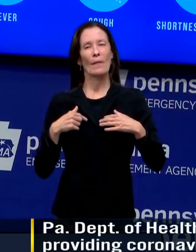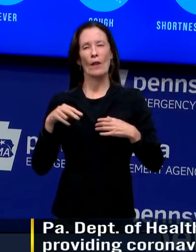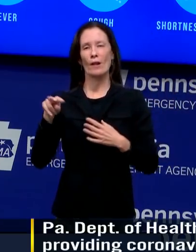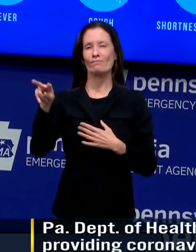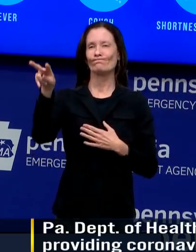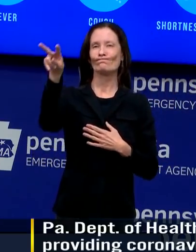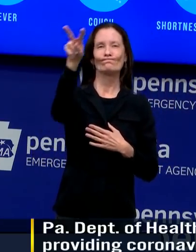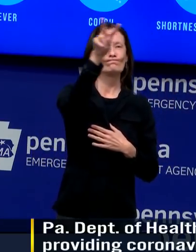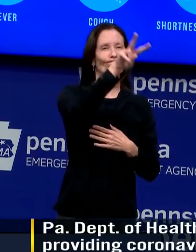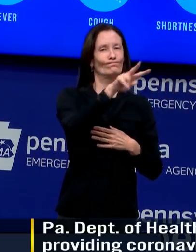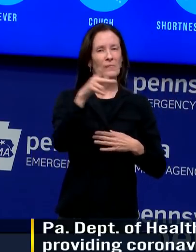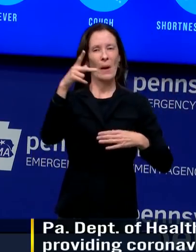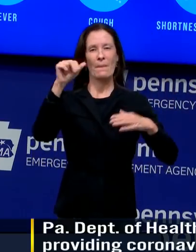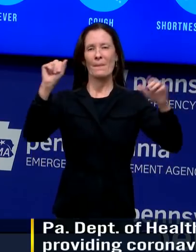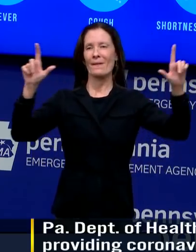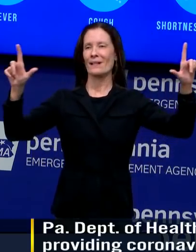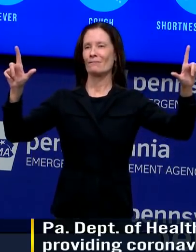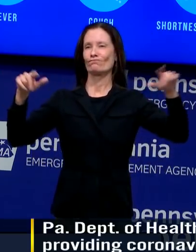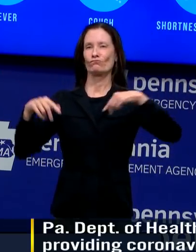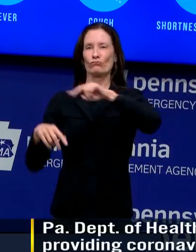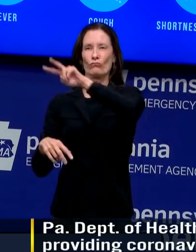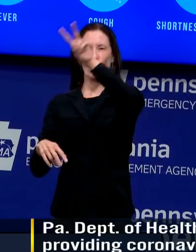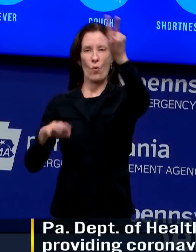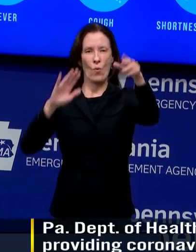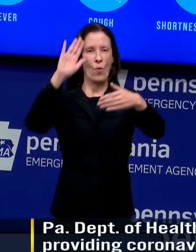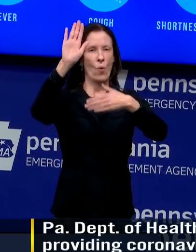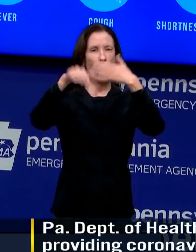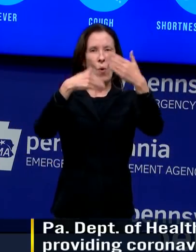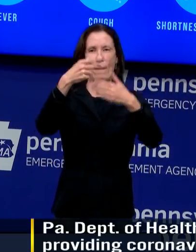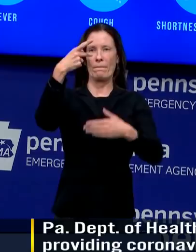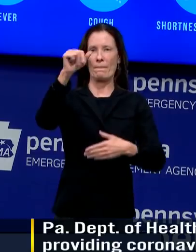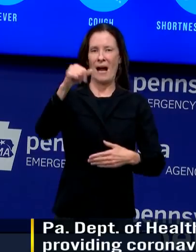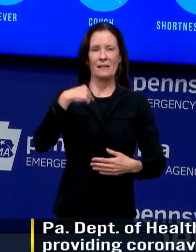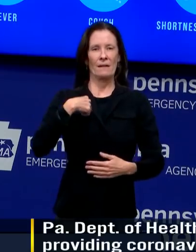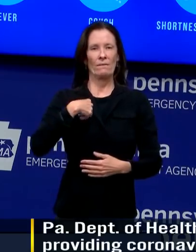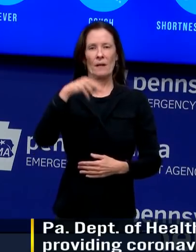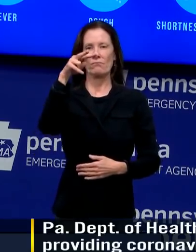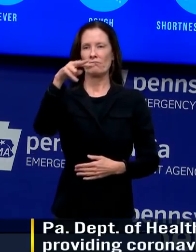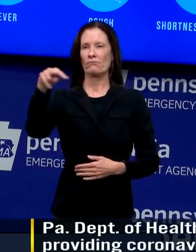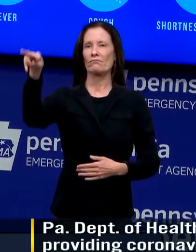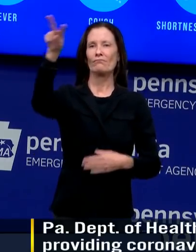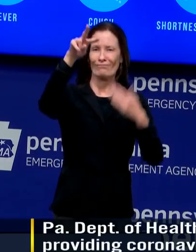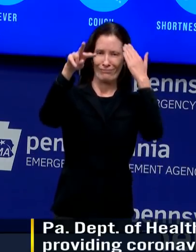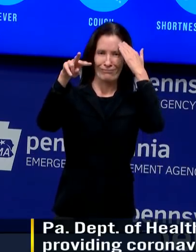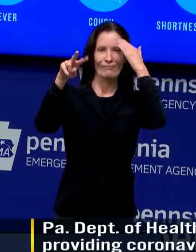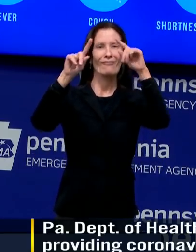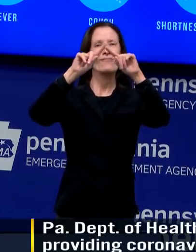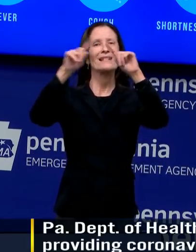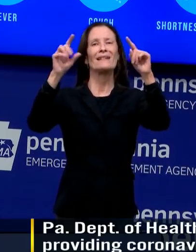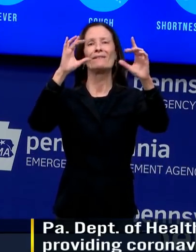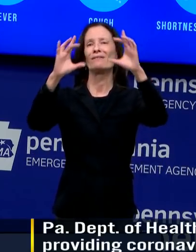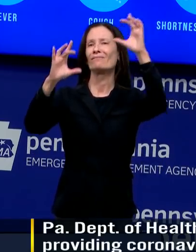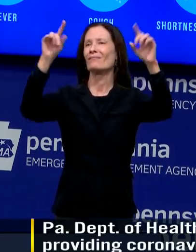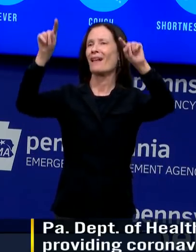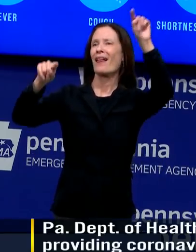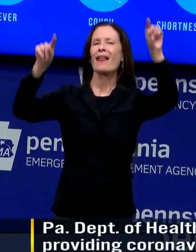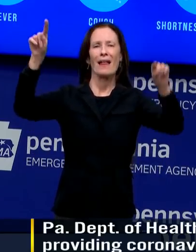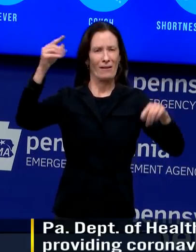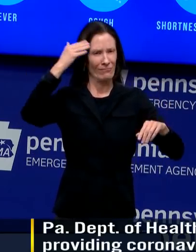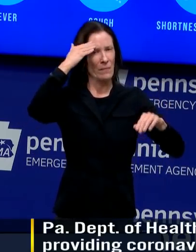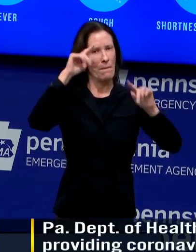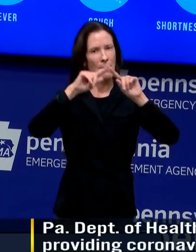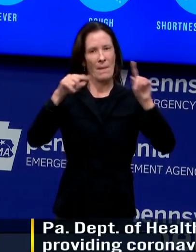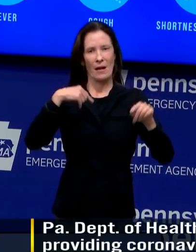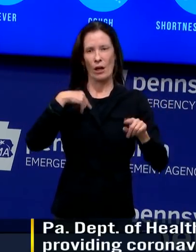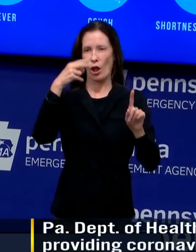one monolithic thing, but as a place that is very different and very diverse. And so May 8th is when we're going